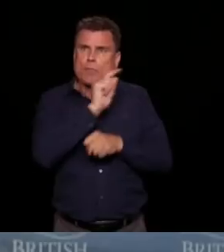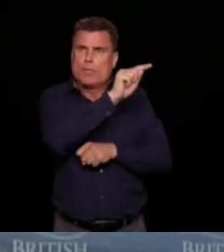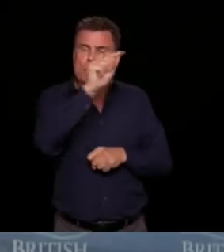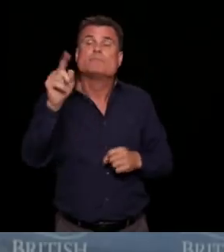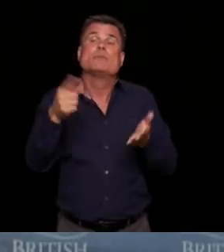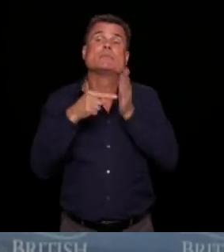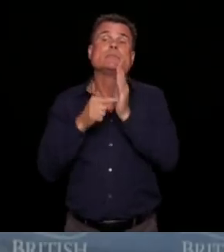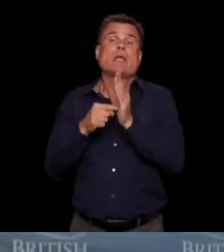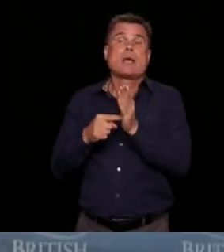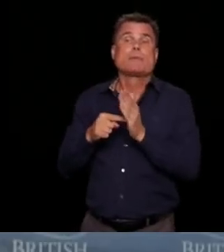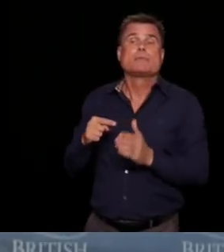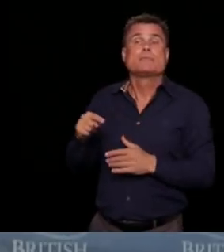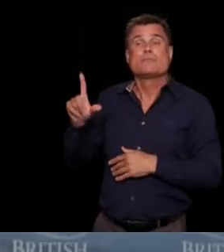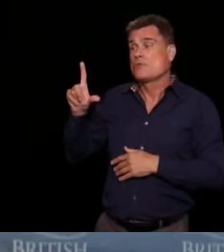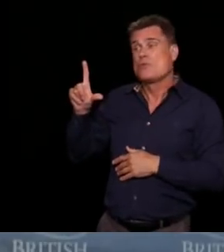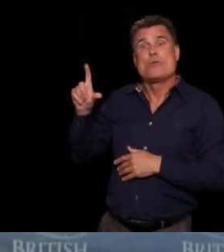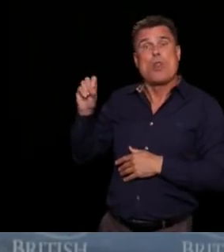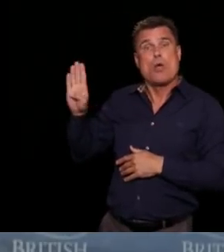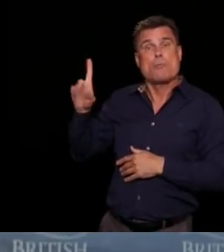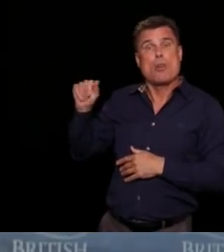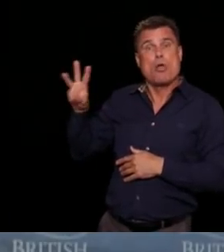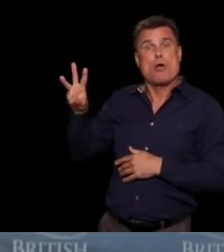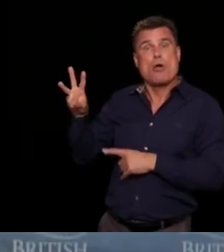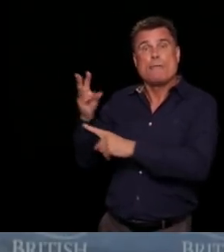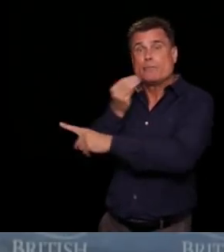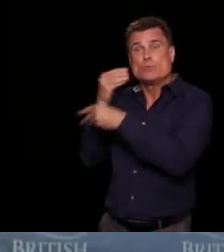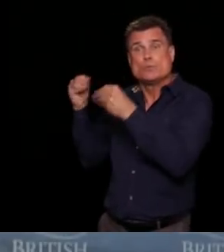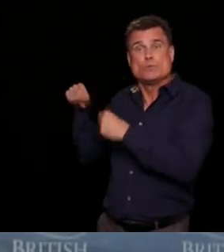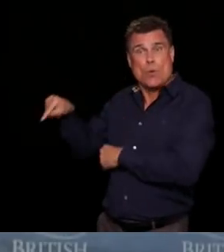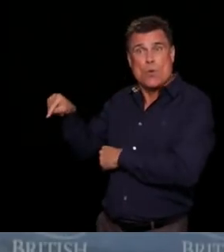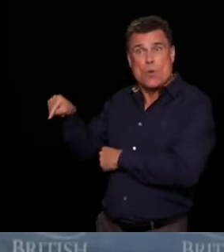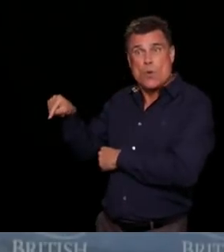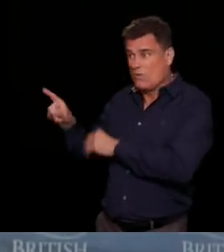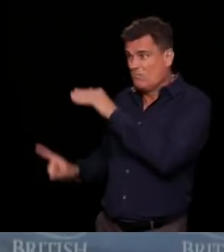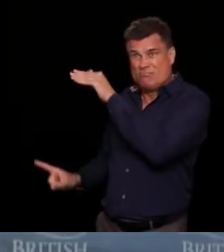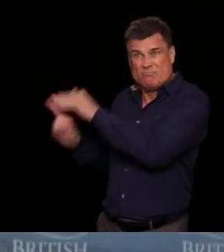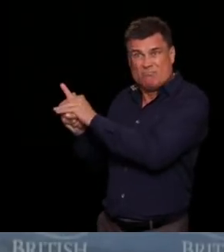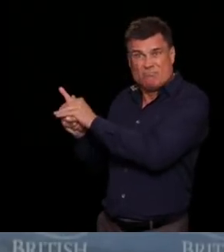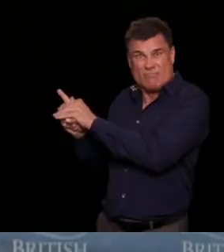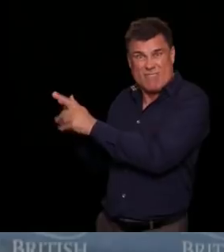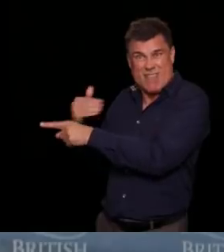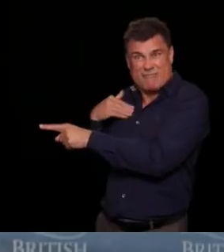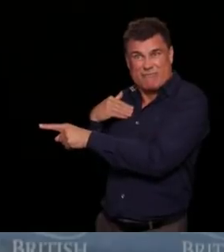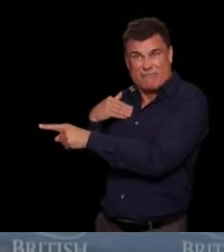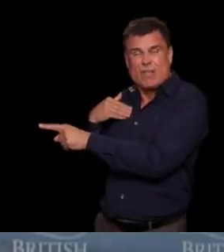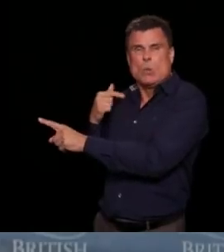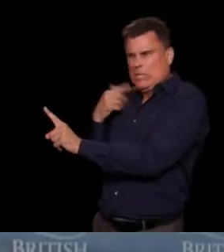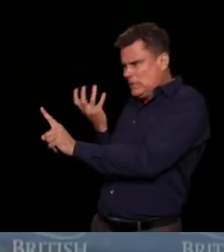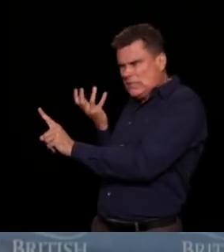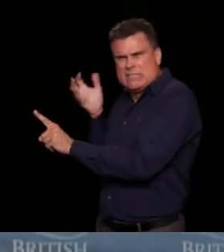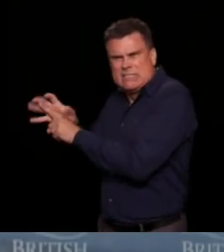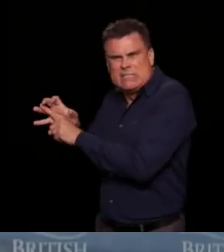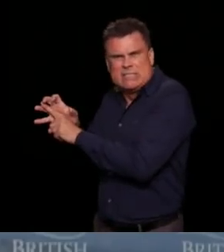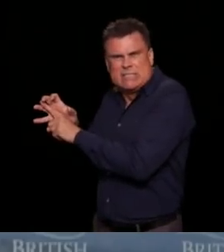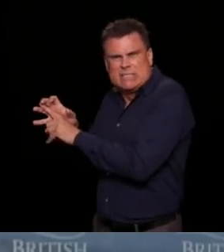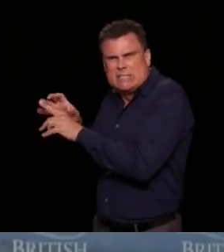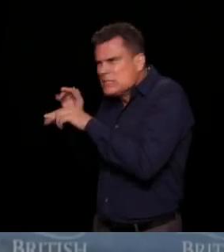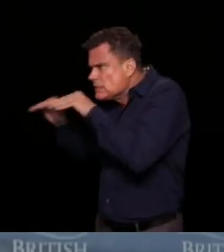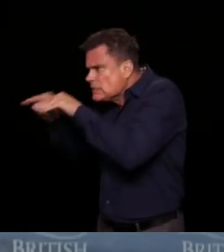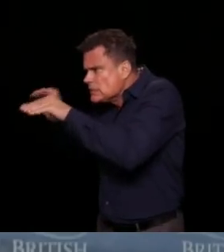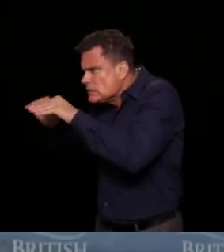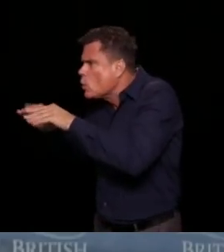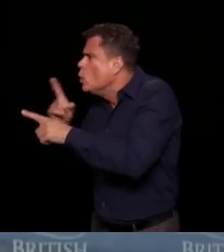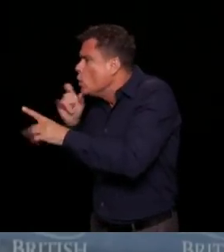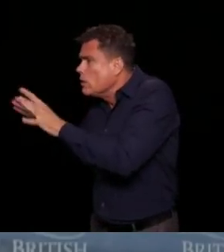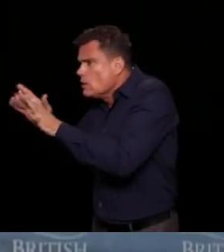outbreaks, such as the one at the Loblaws warehouse that Dr. Gustafson just referred to, but also, and importantly, in